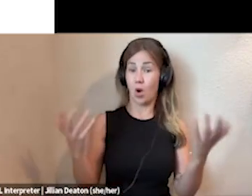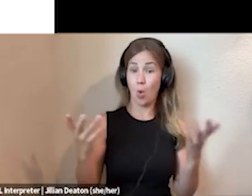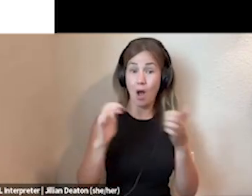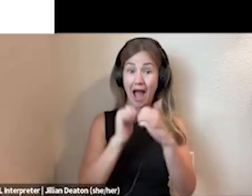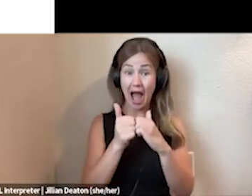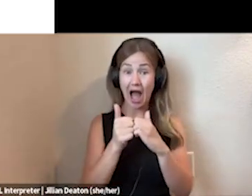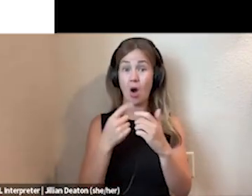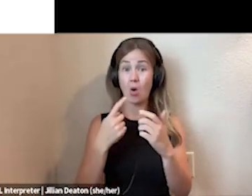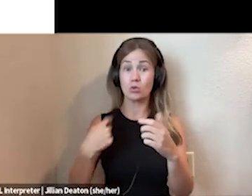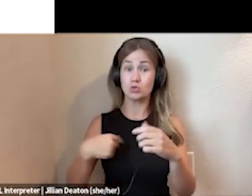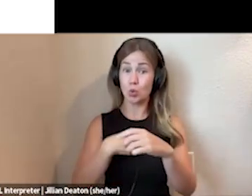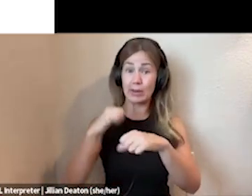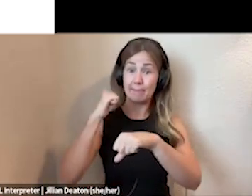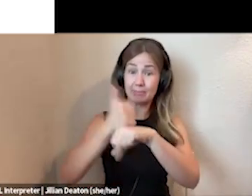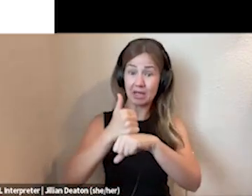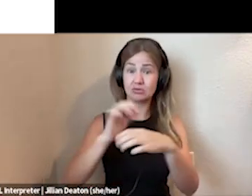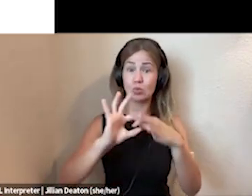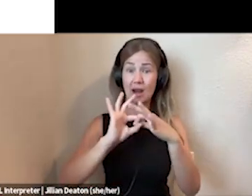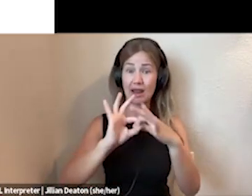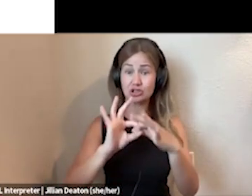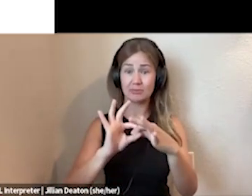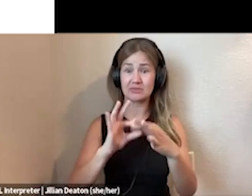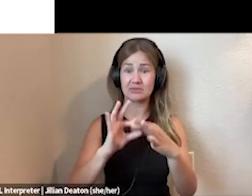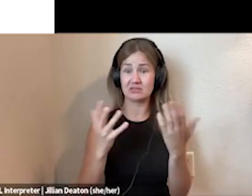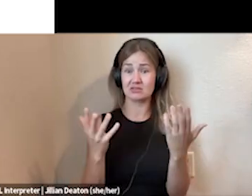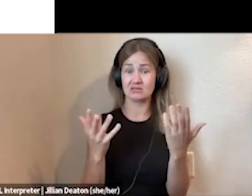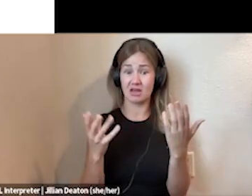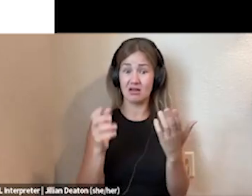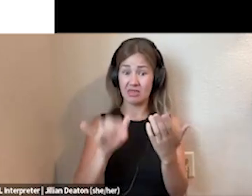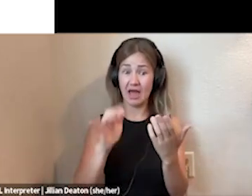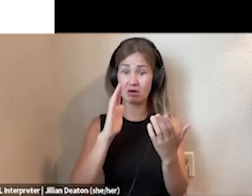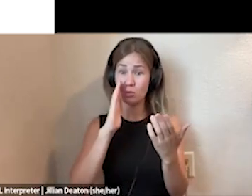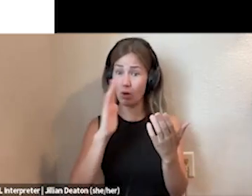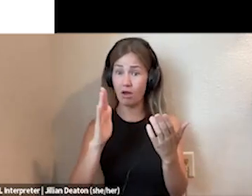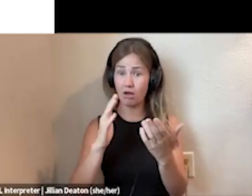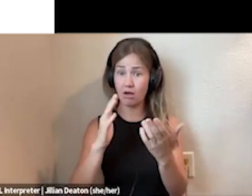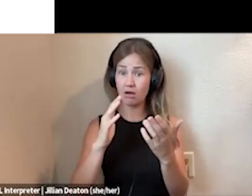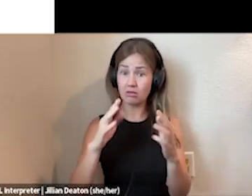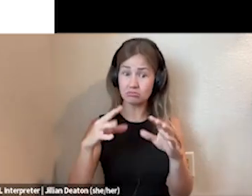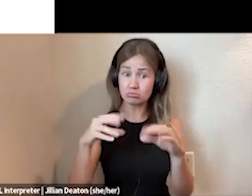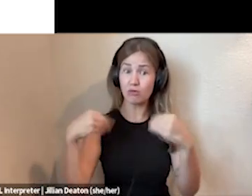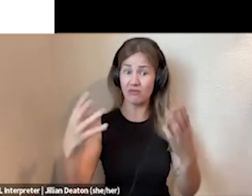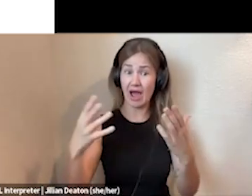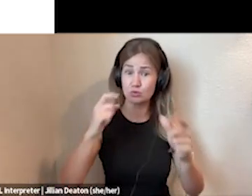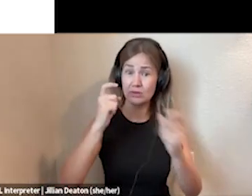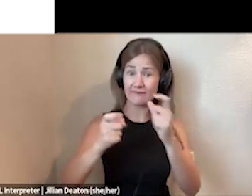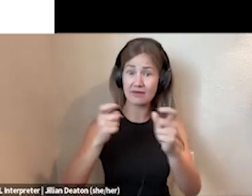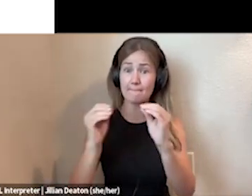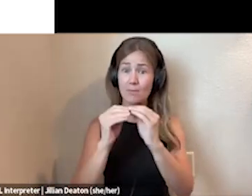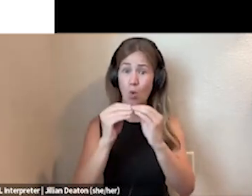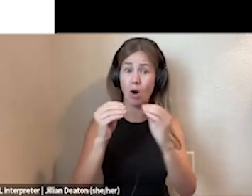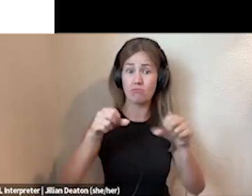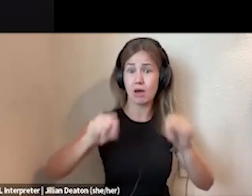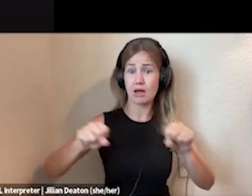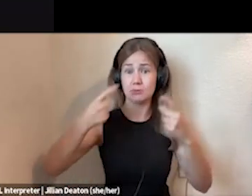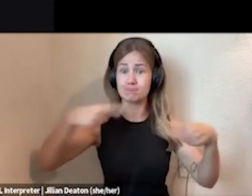build the relationships and the case for support that will make giving possible? So if we go to the next slide,